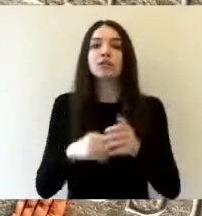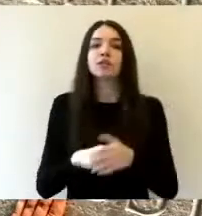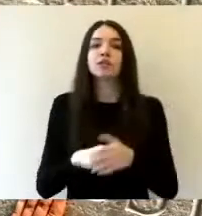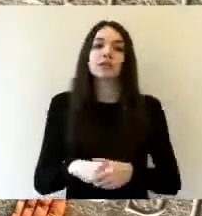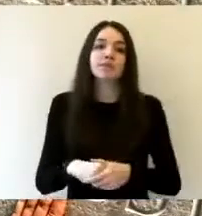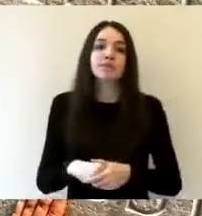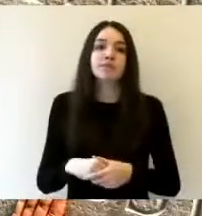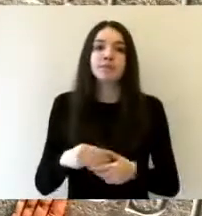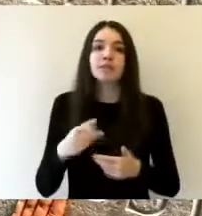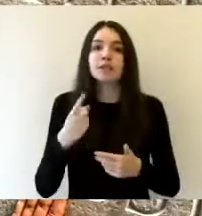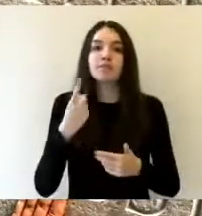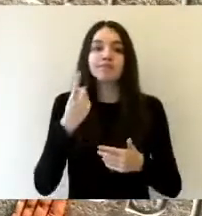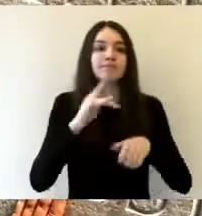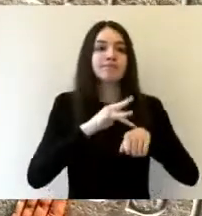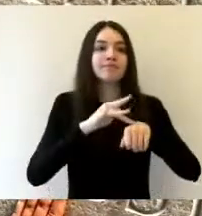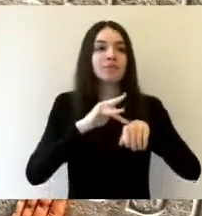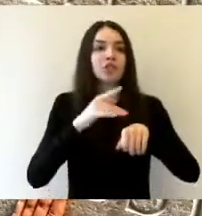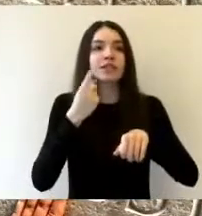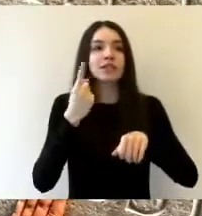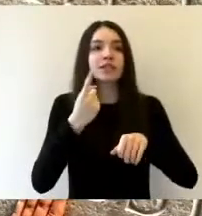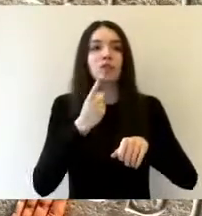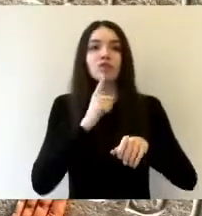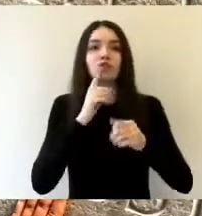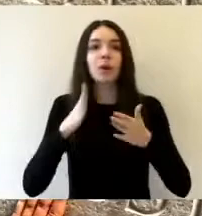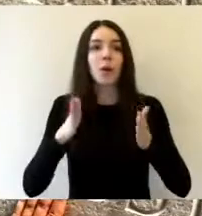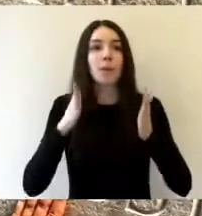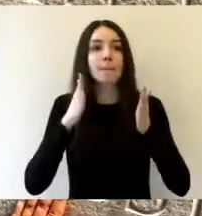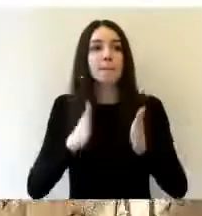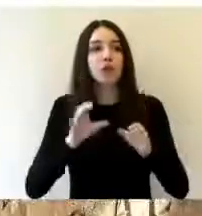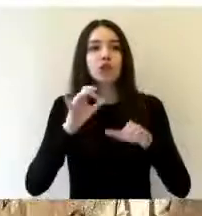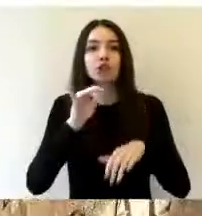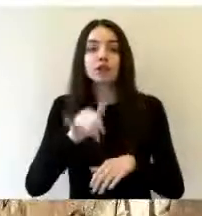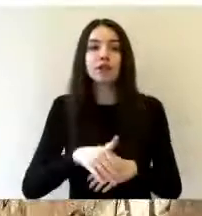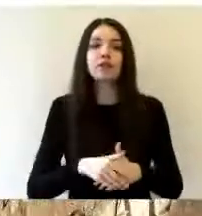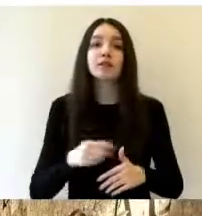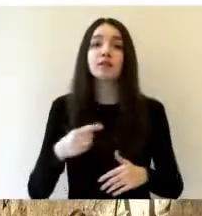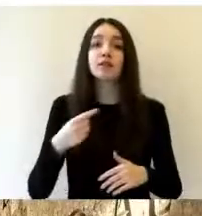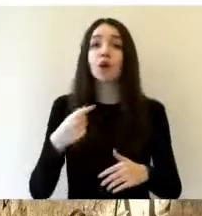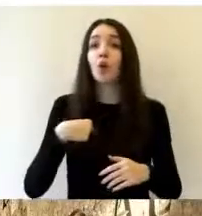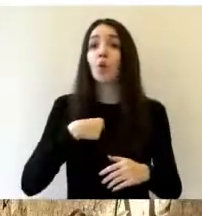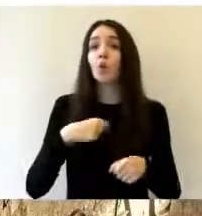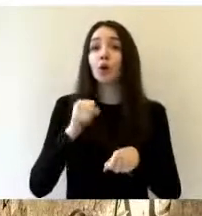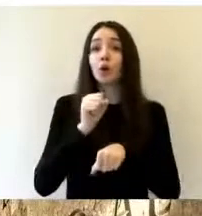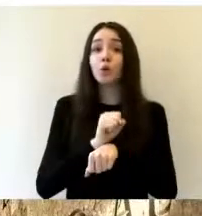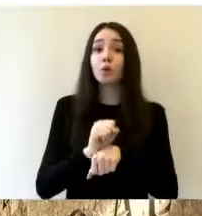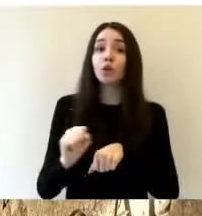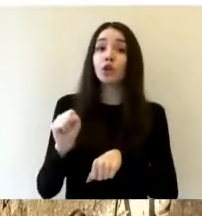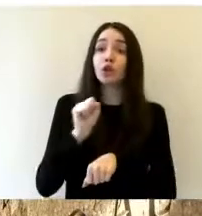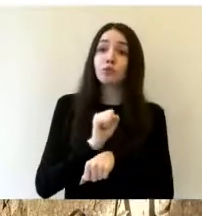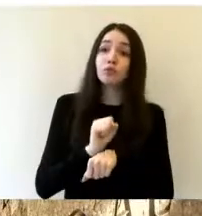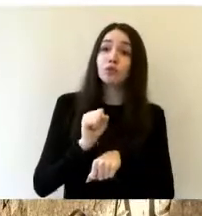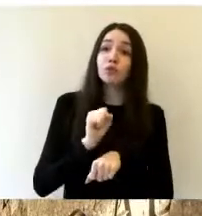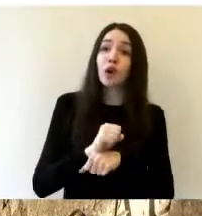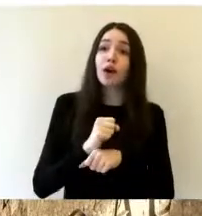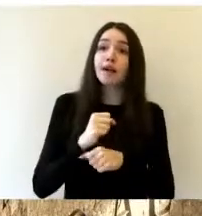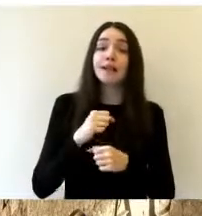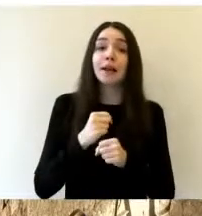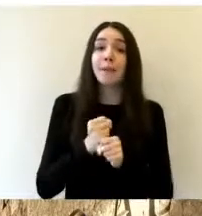once. We work very hard to make the people's work as good as it possibly can